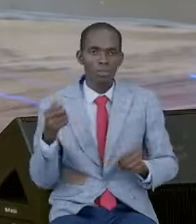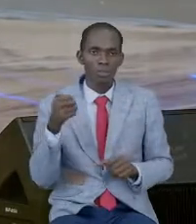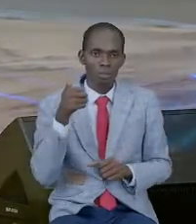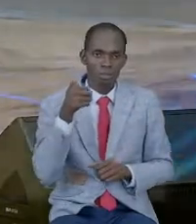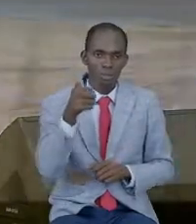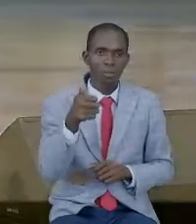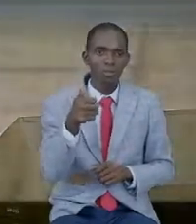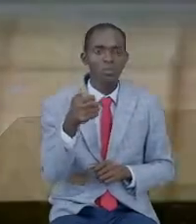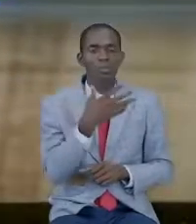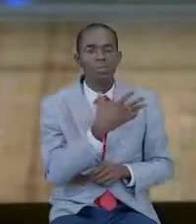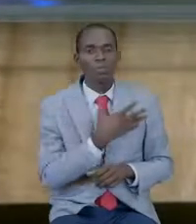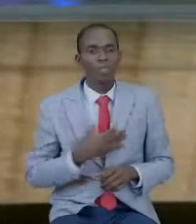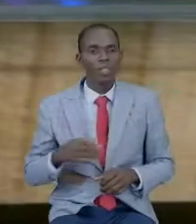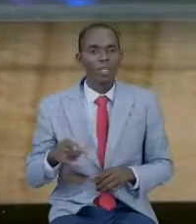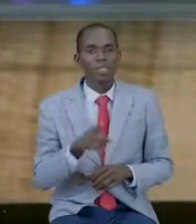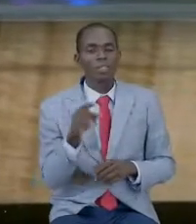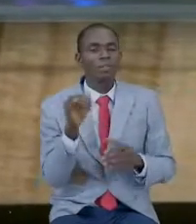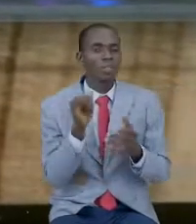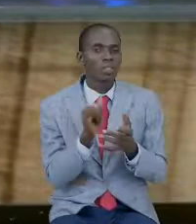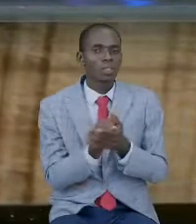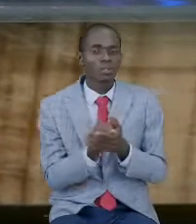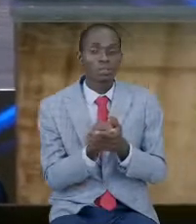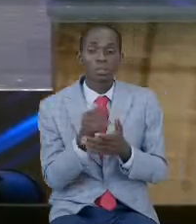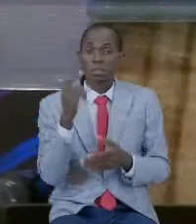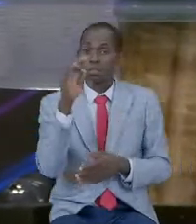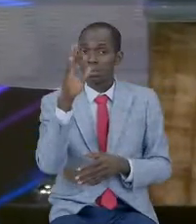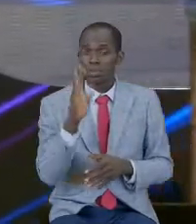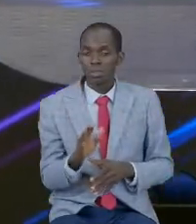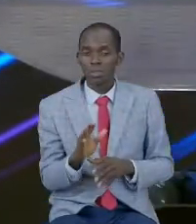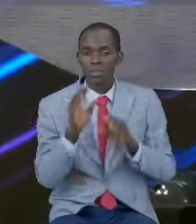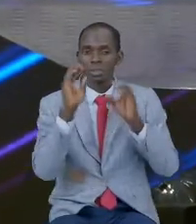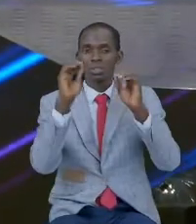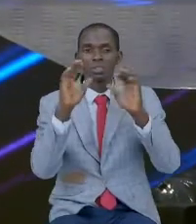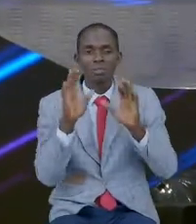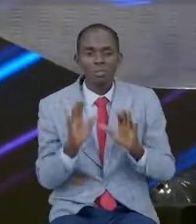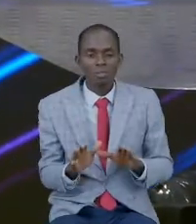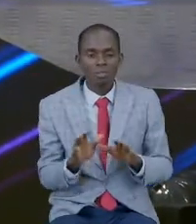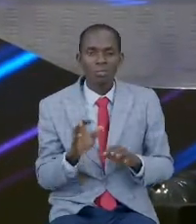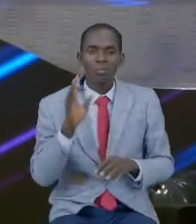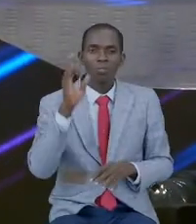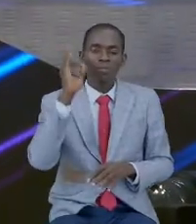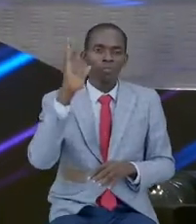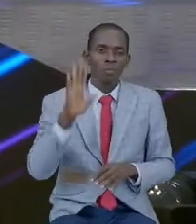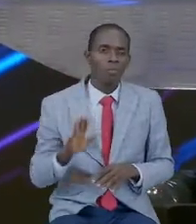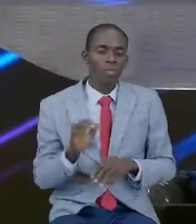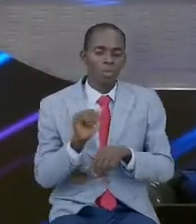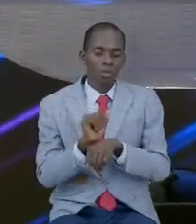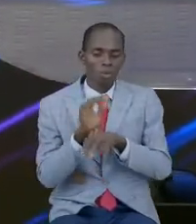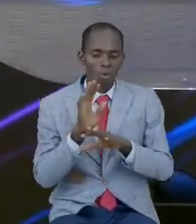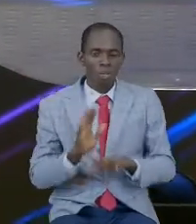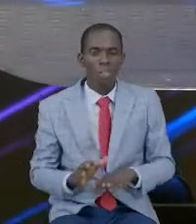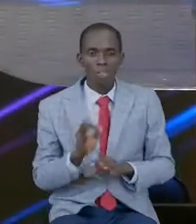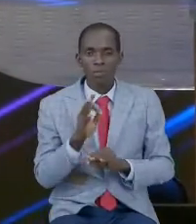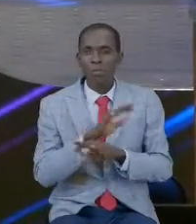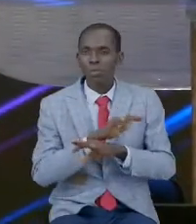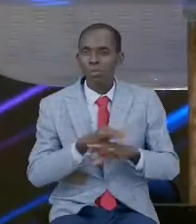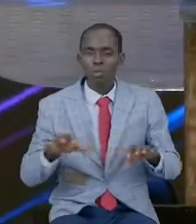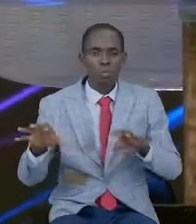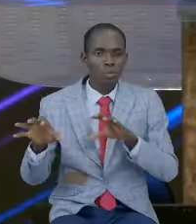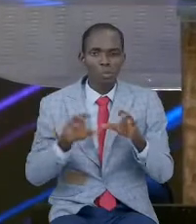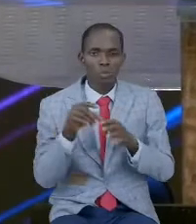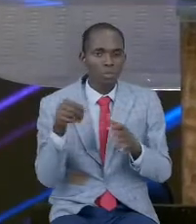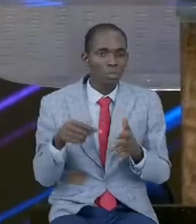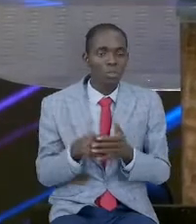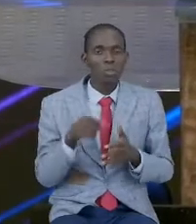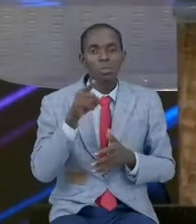save thyself, preacher, teacher, minister, worker. If you don't do this, you're